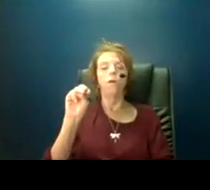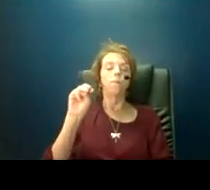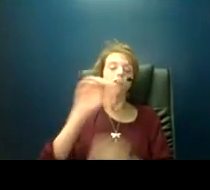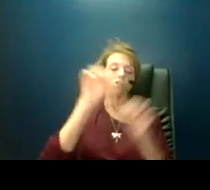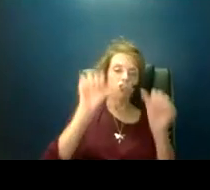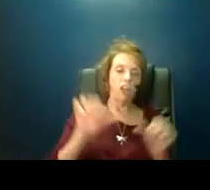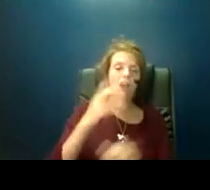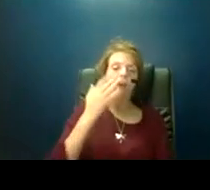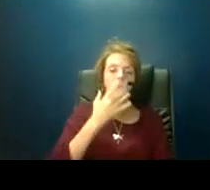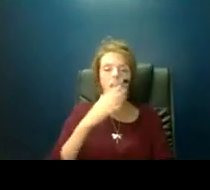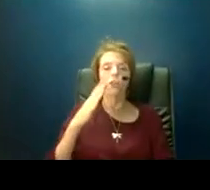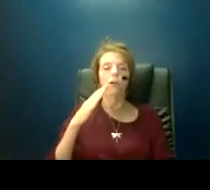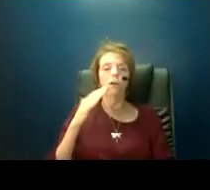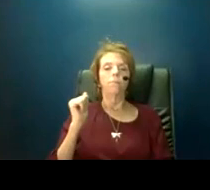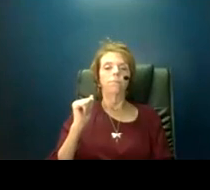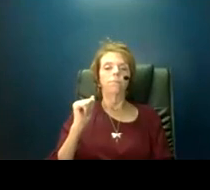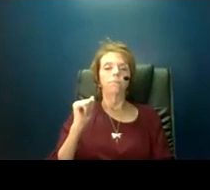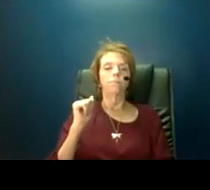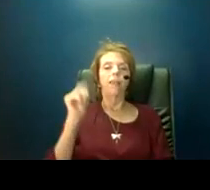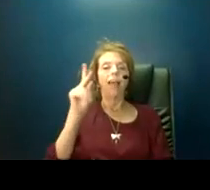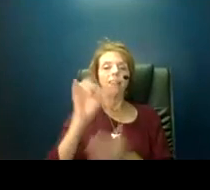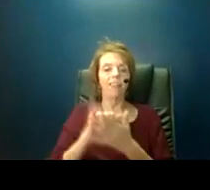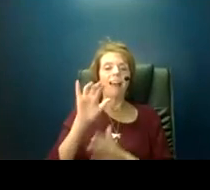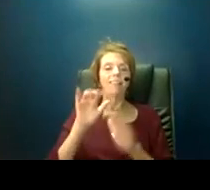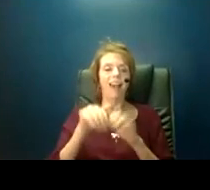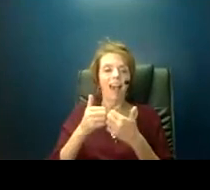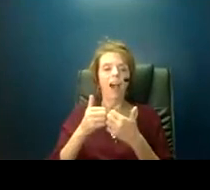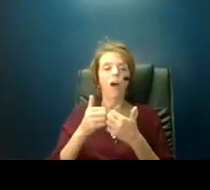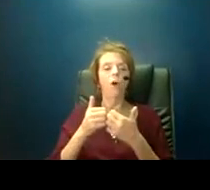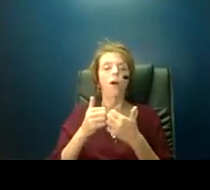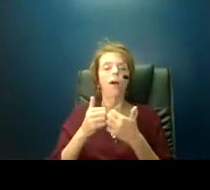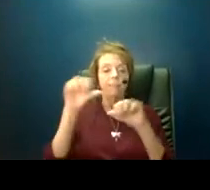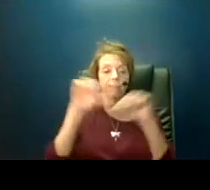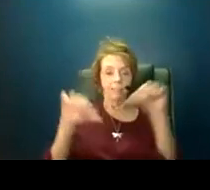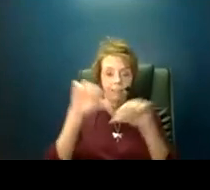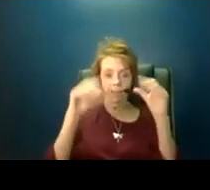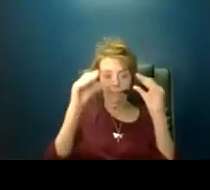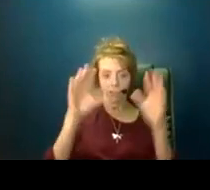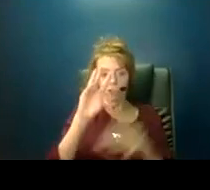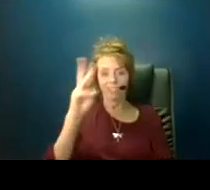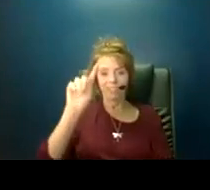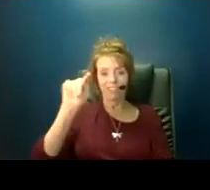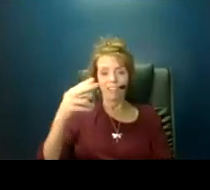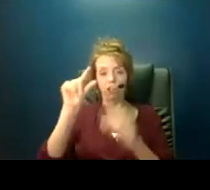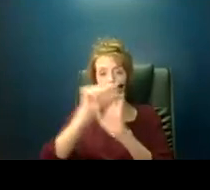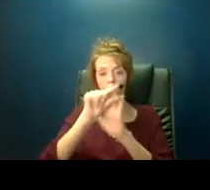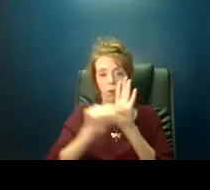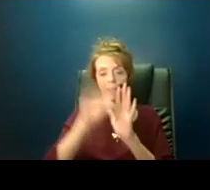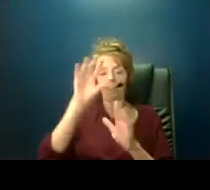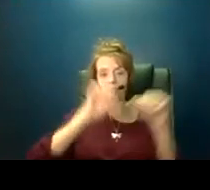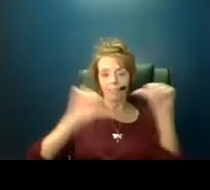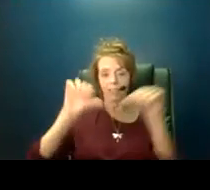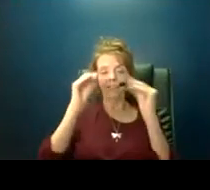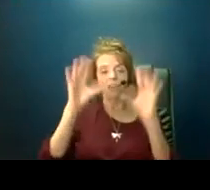time. And that's how a science teacher, a 6th grade science teacher, can objectively